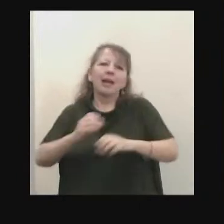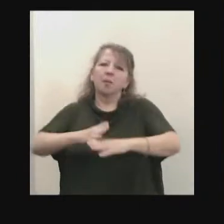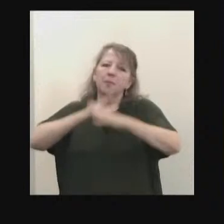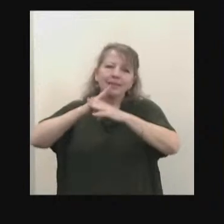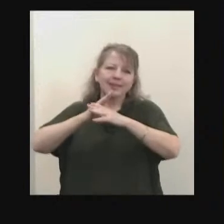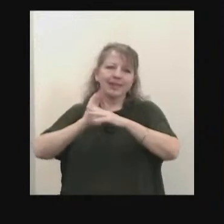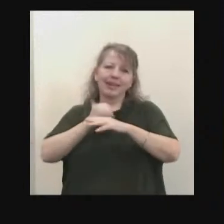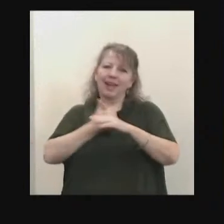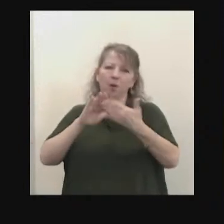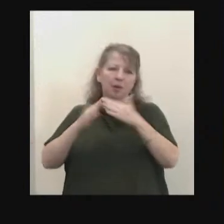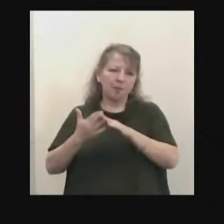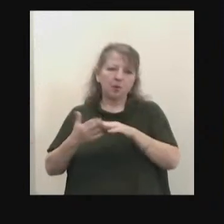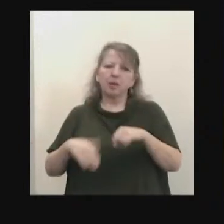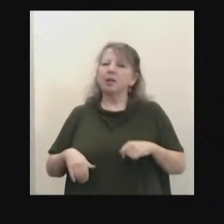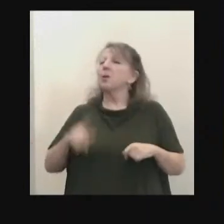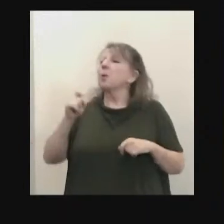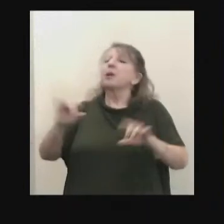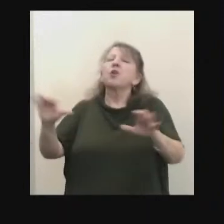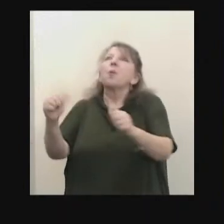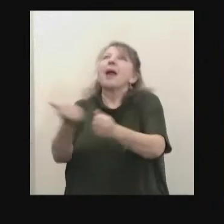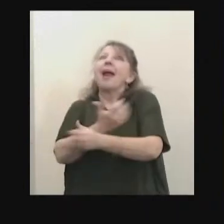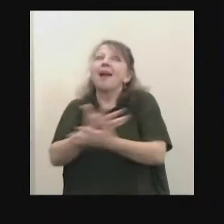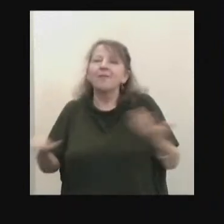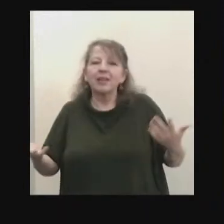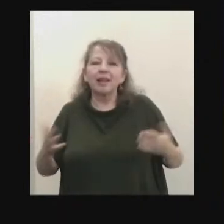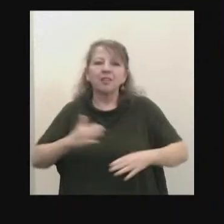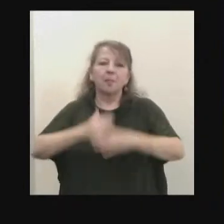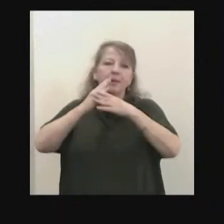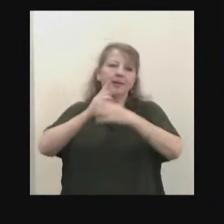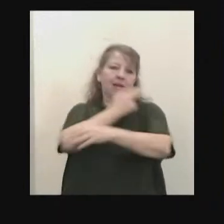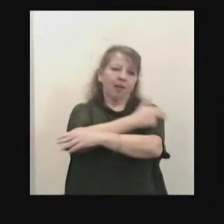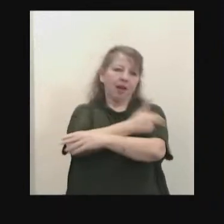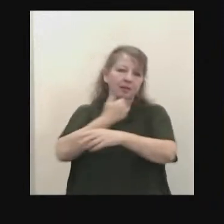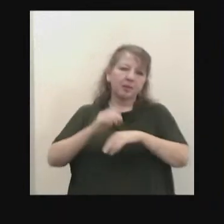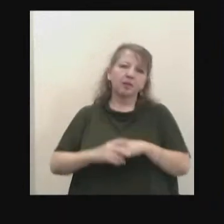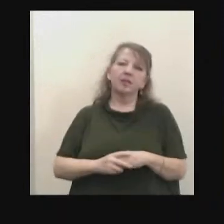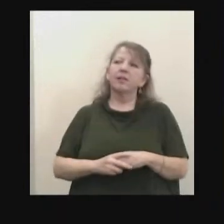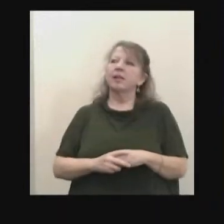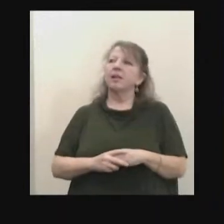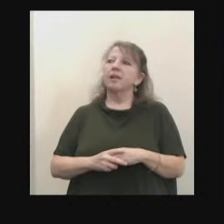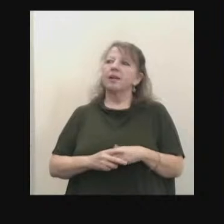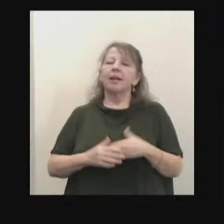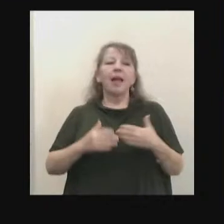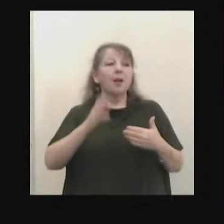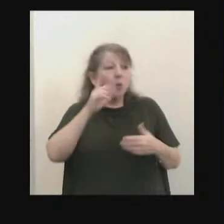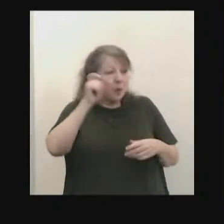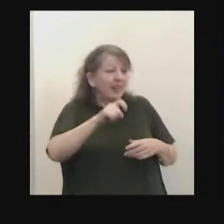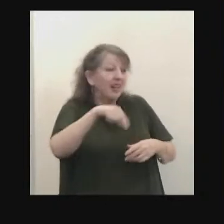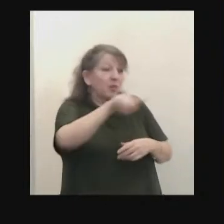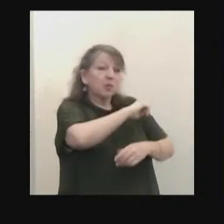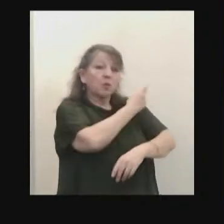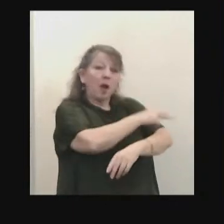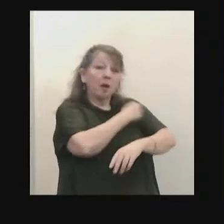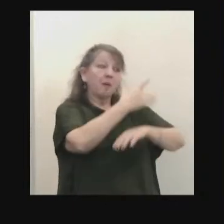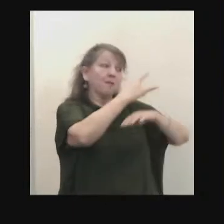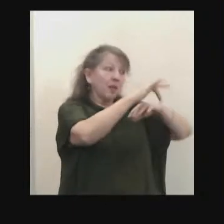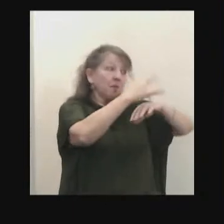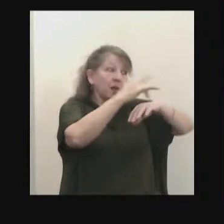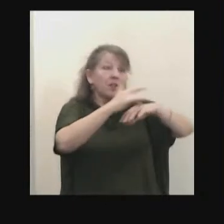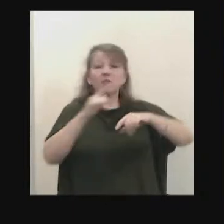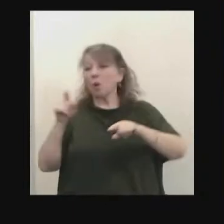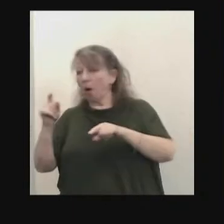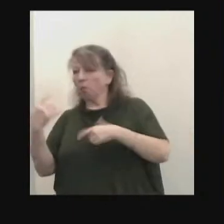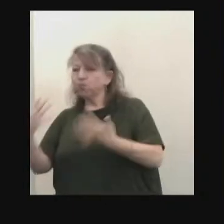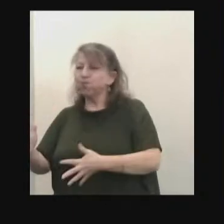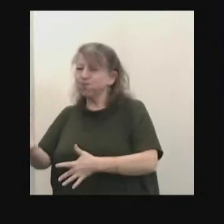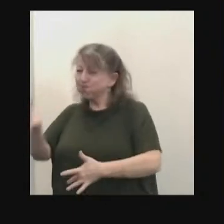and to protect our patients in the hospital, and being able to keep hospital beds open so that people are really sick are going to be